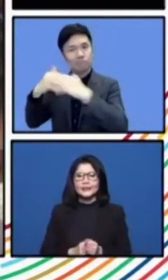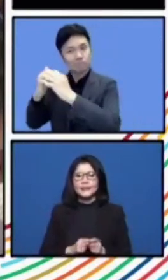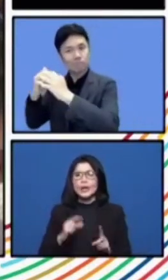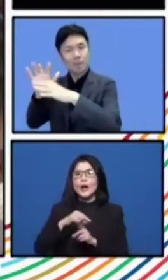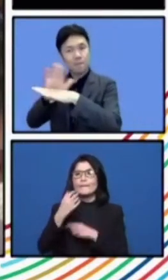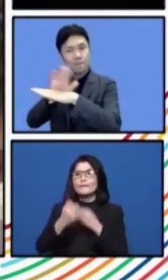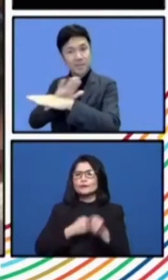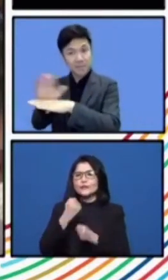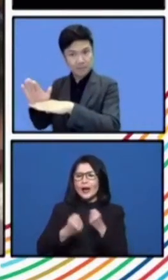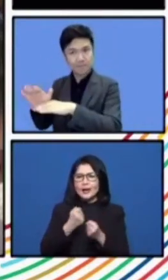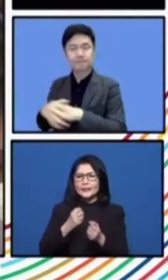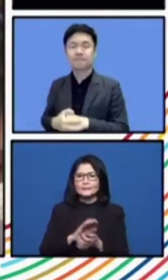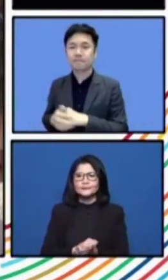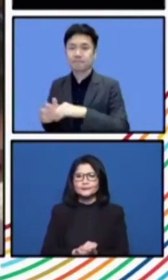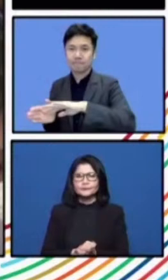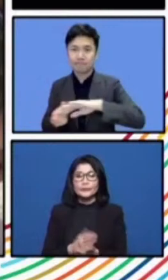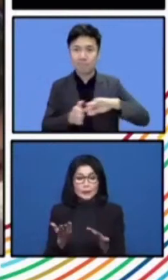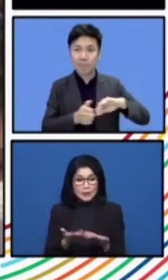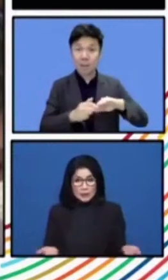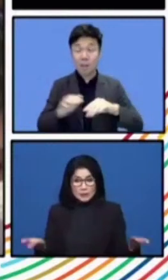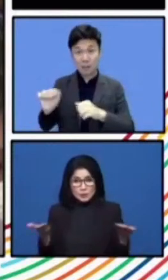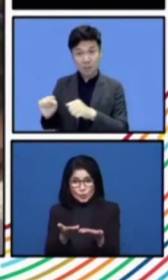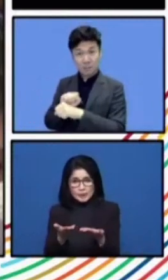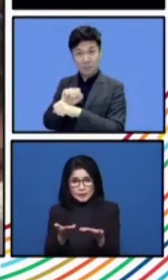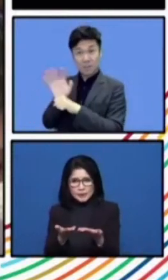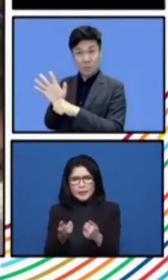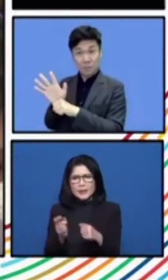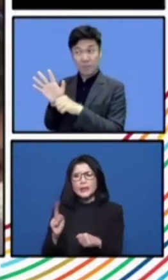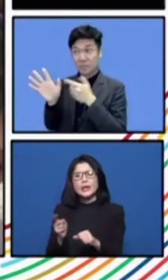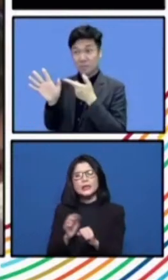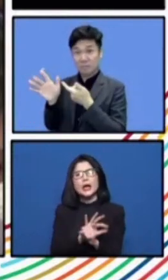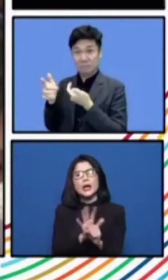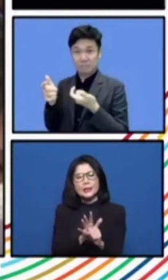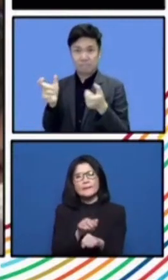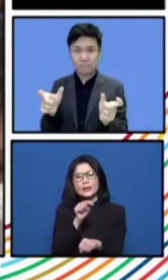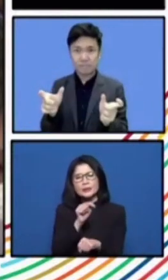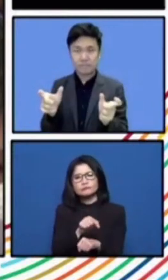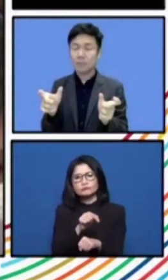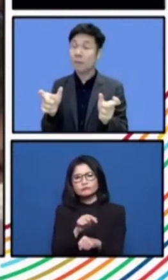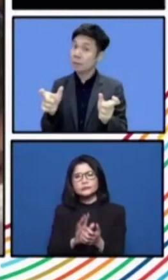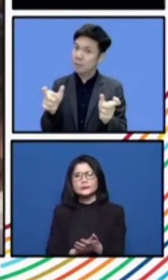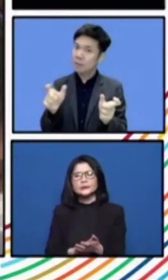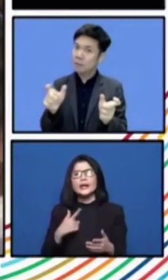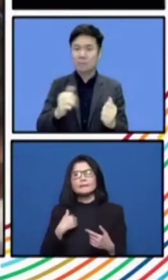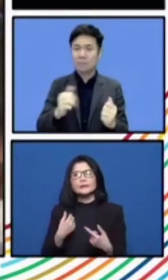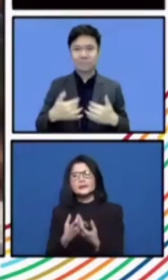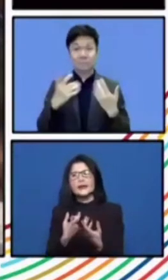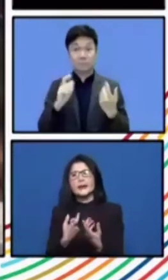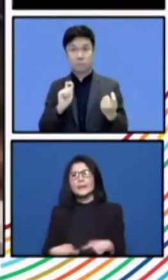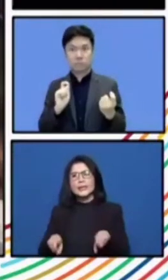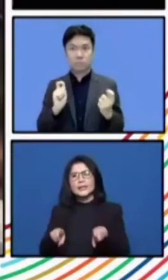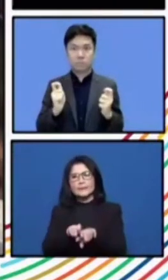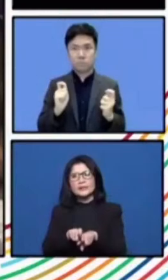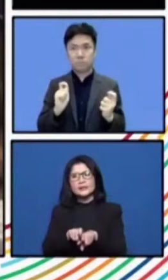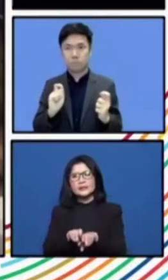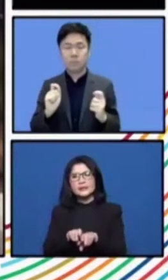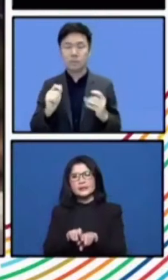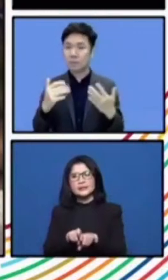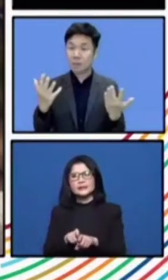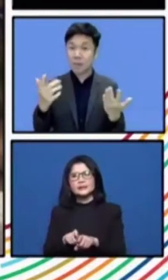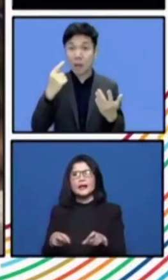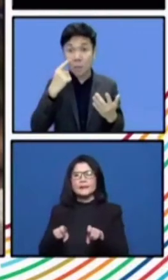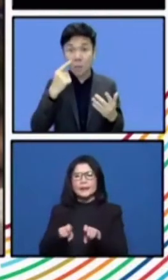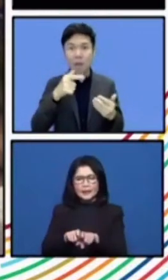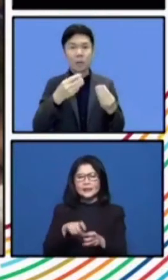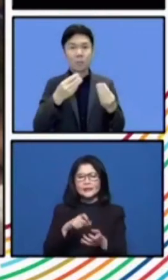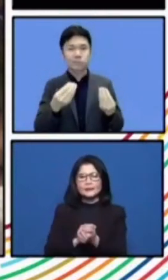to the pandemic has also forced us to adapt to new Norms digitalization is a solution to ensure continuity in many